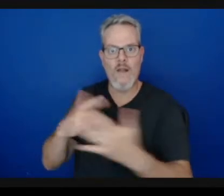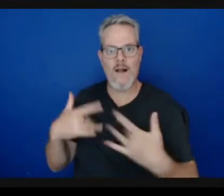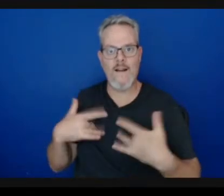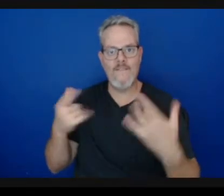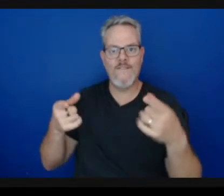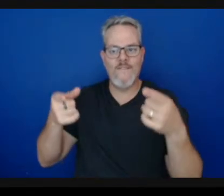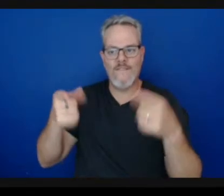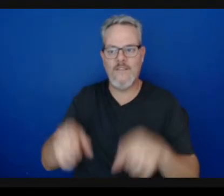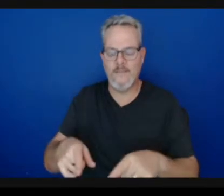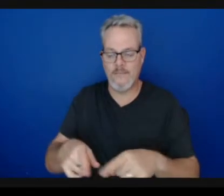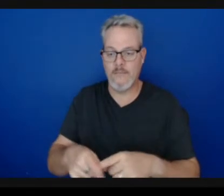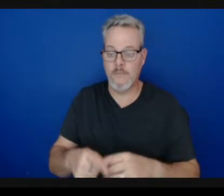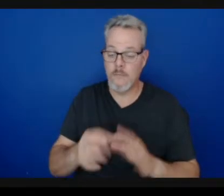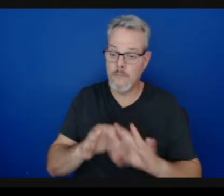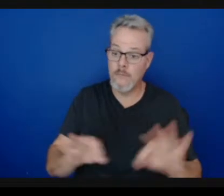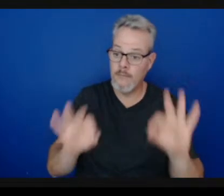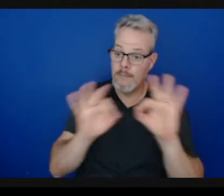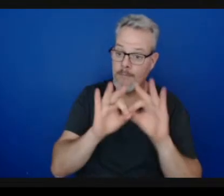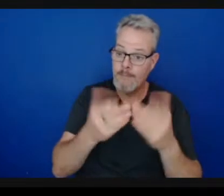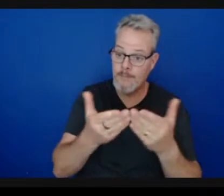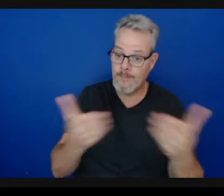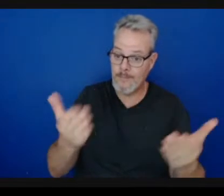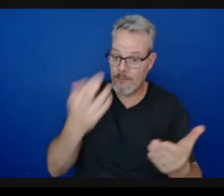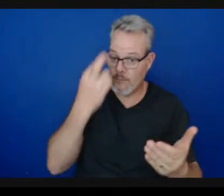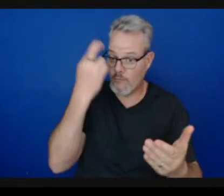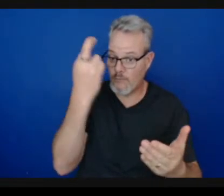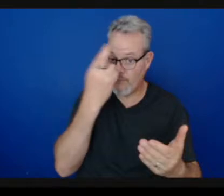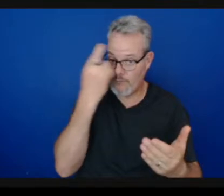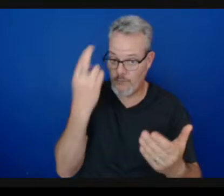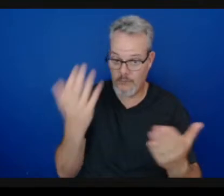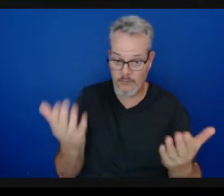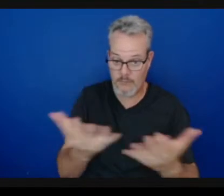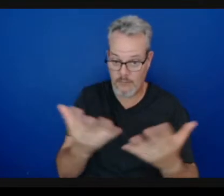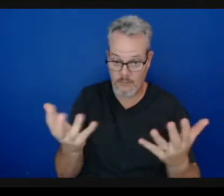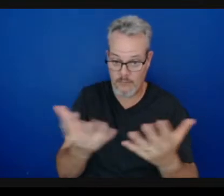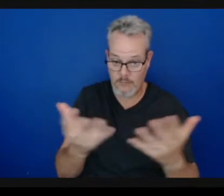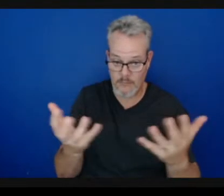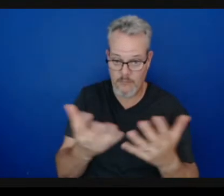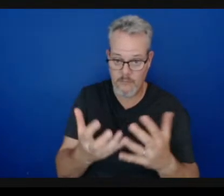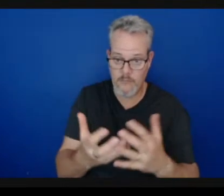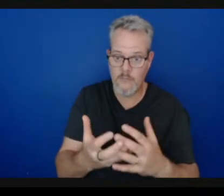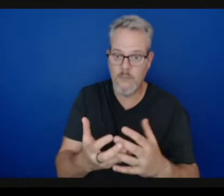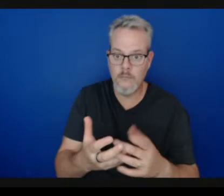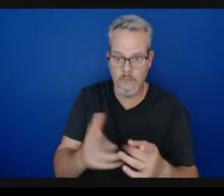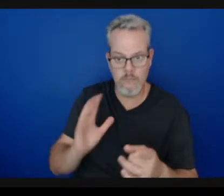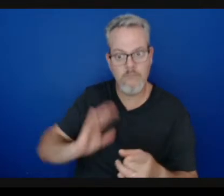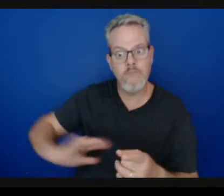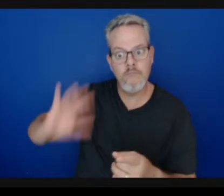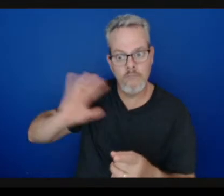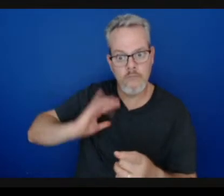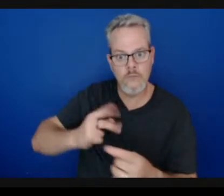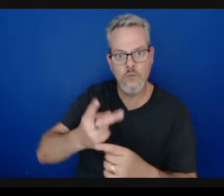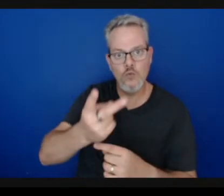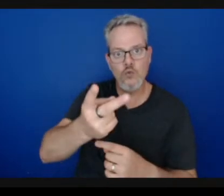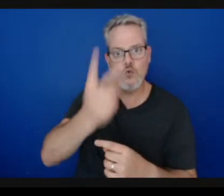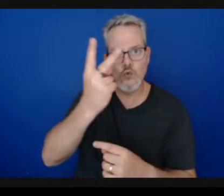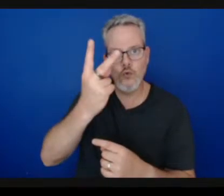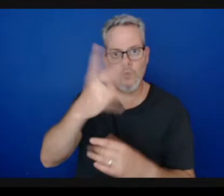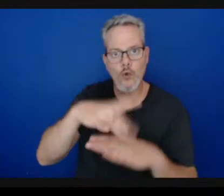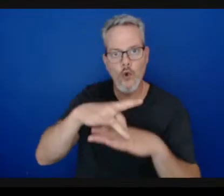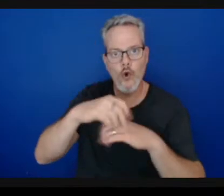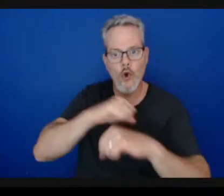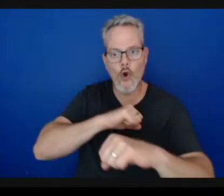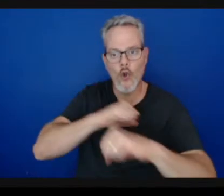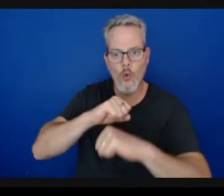realize is, let me see if I can get it in even further, is there was a pair of earthquakes on March